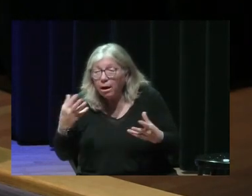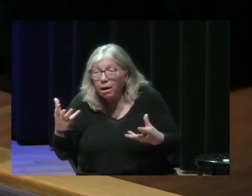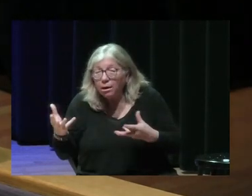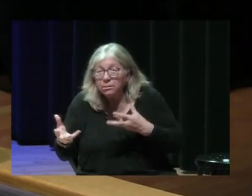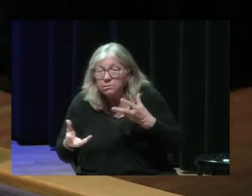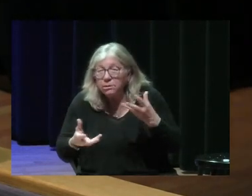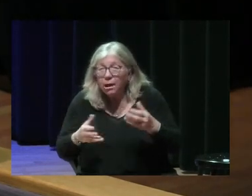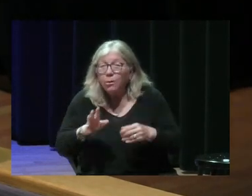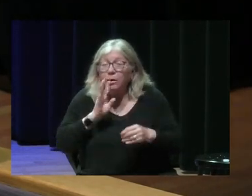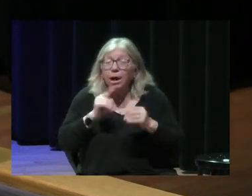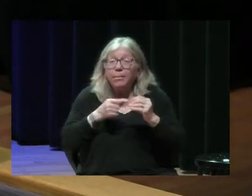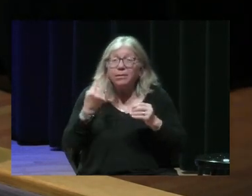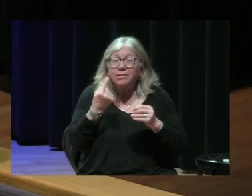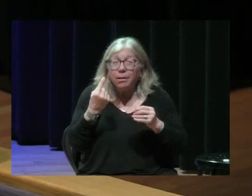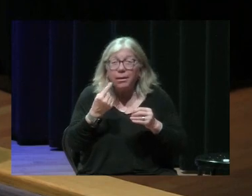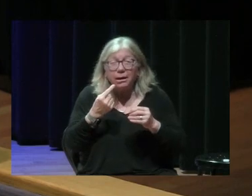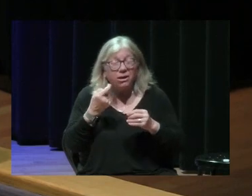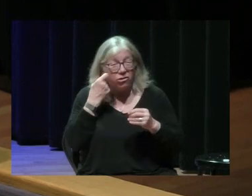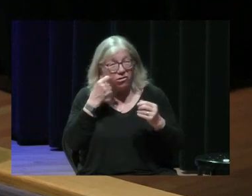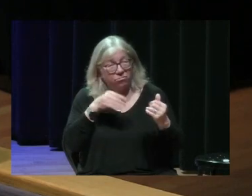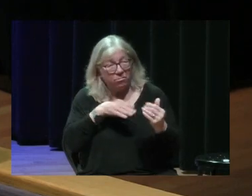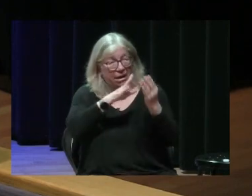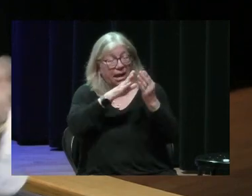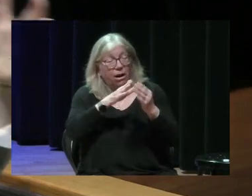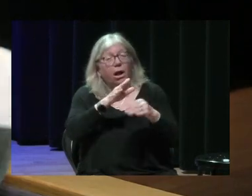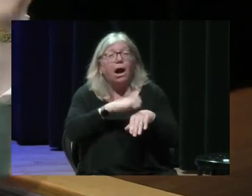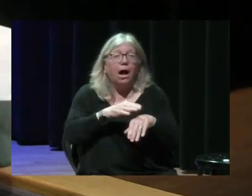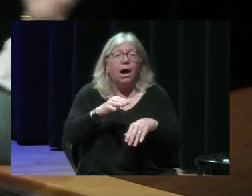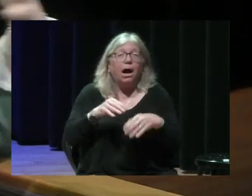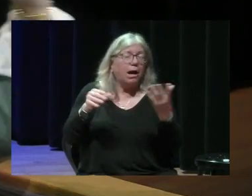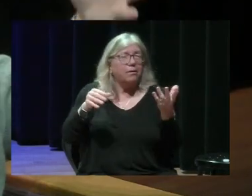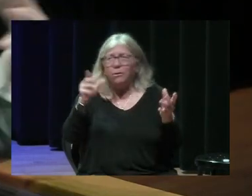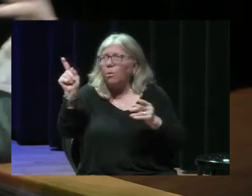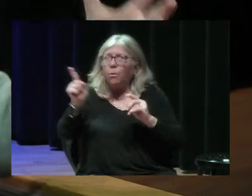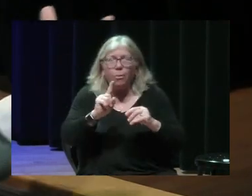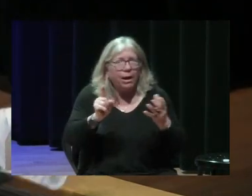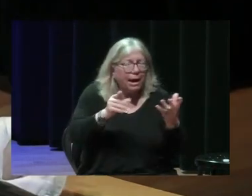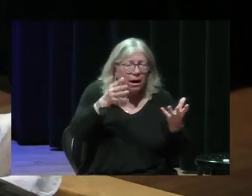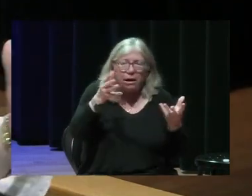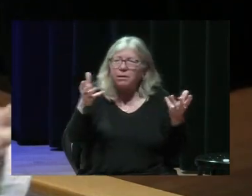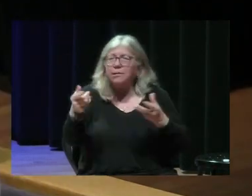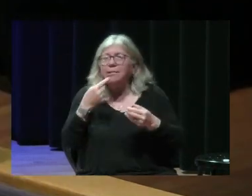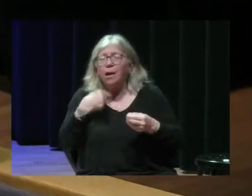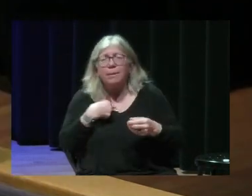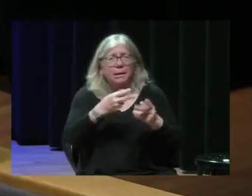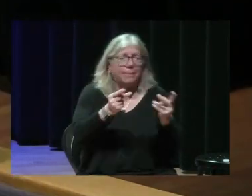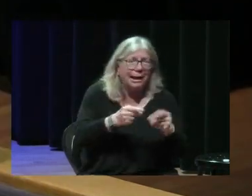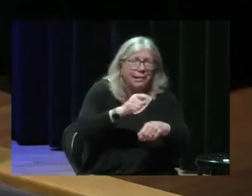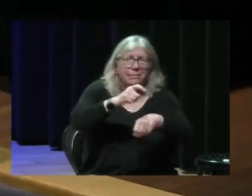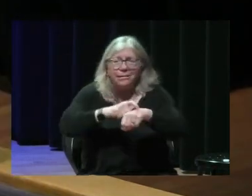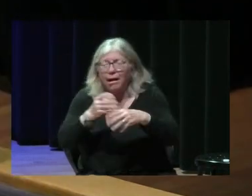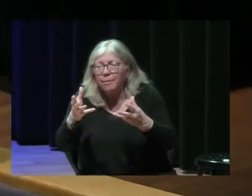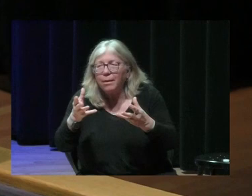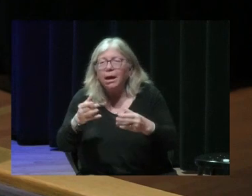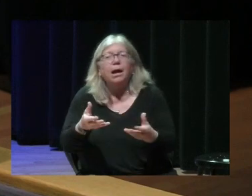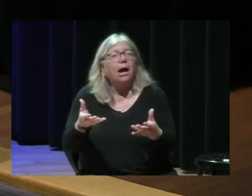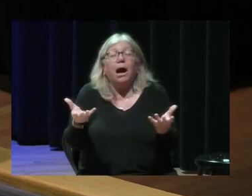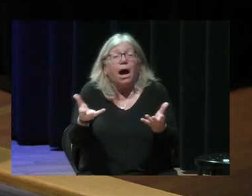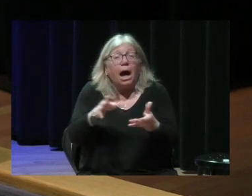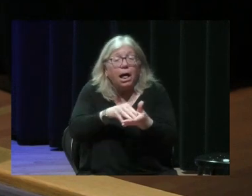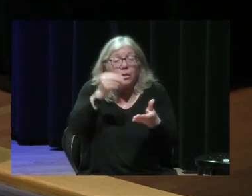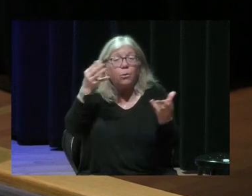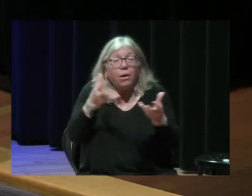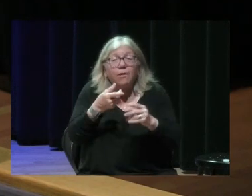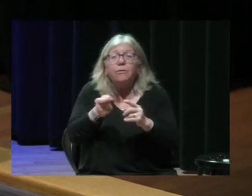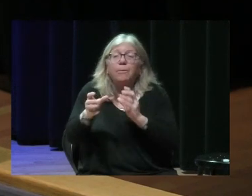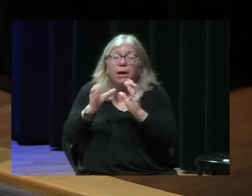Excuse me. Are we talking about somebody you just encountered on the steps of the Lincoln Memorial? Like, place me in time and space here, okay? And what I learned from